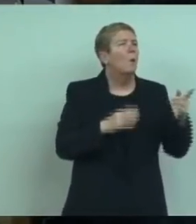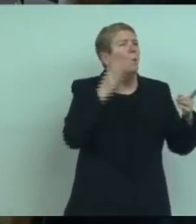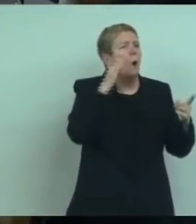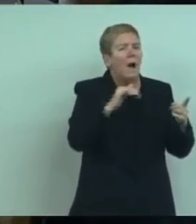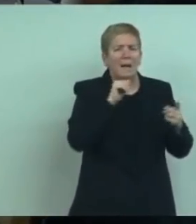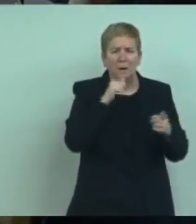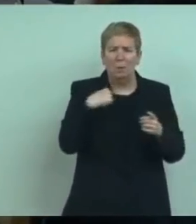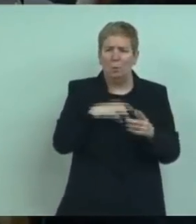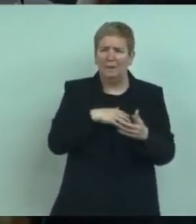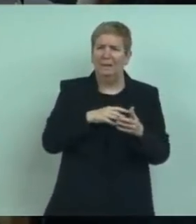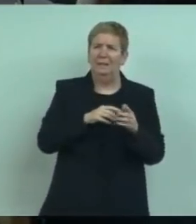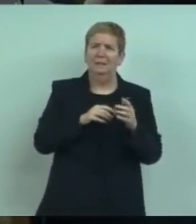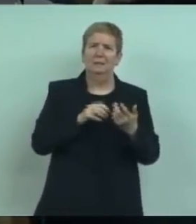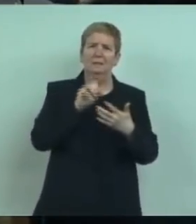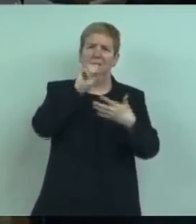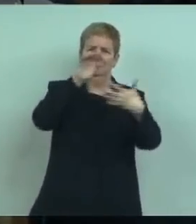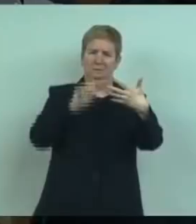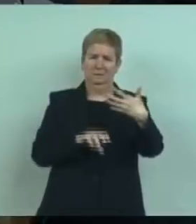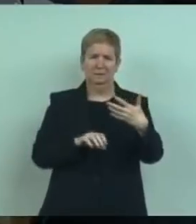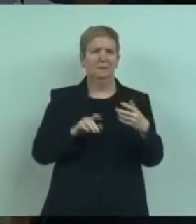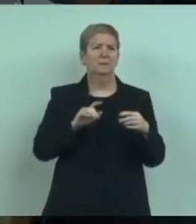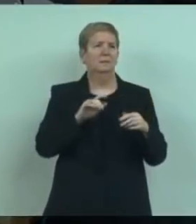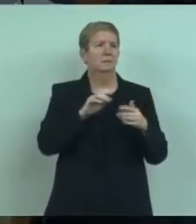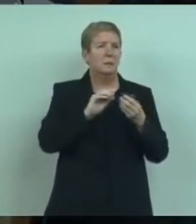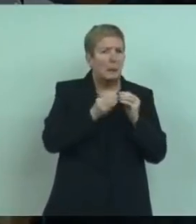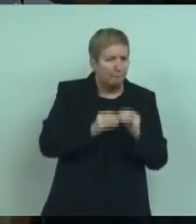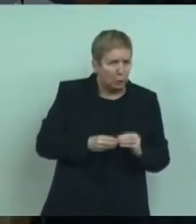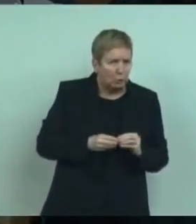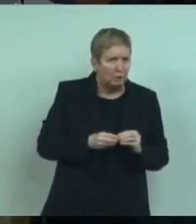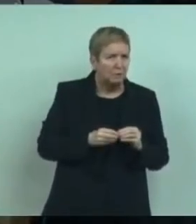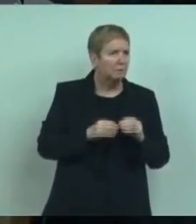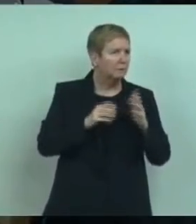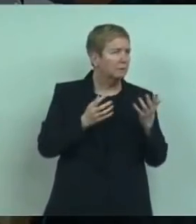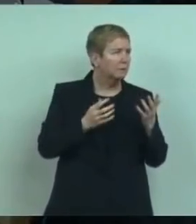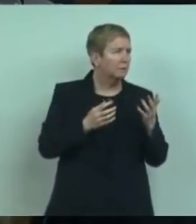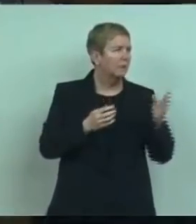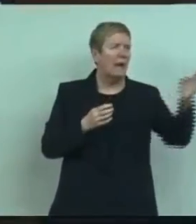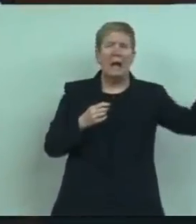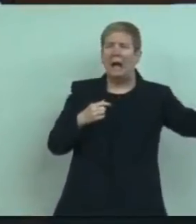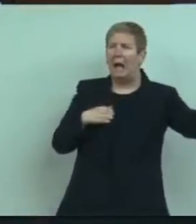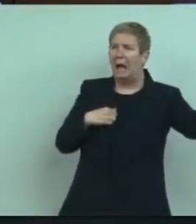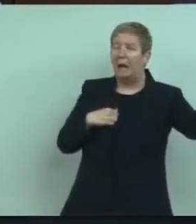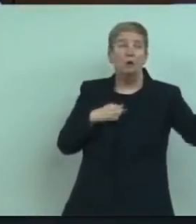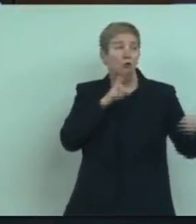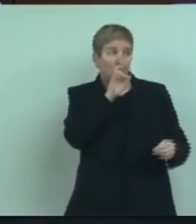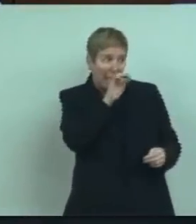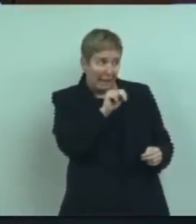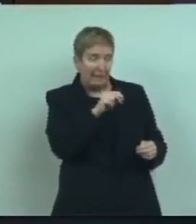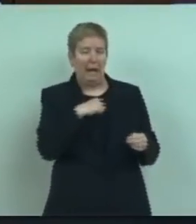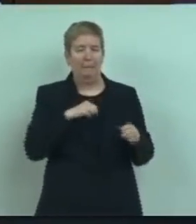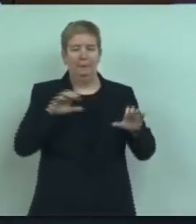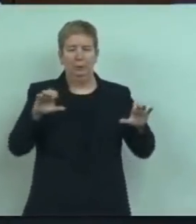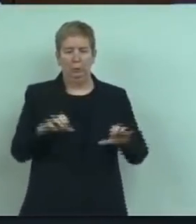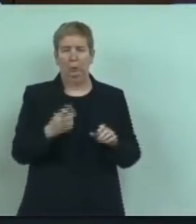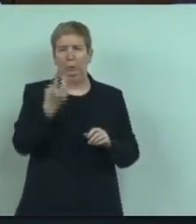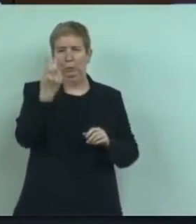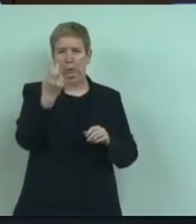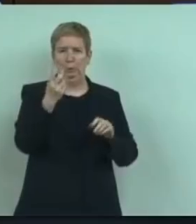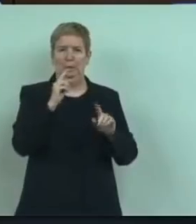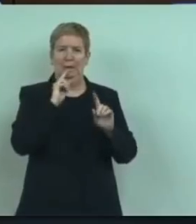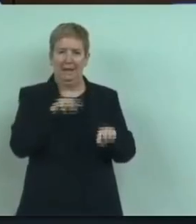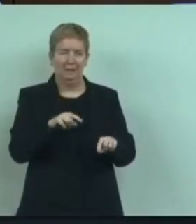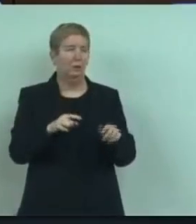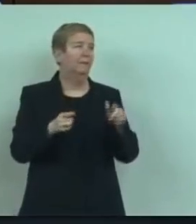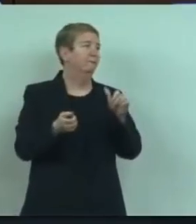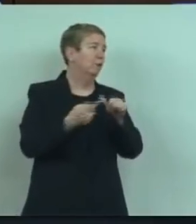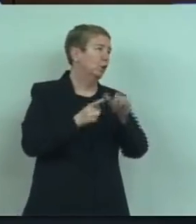tracked? And are there plans to start tracking it? So Ryan, I'm going to do this in two ways, and I want Secretary Kunkel to